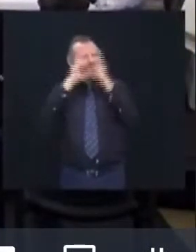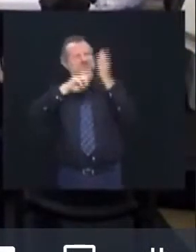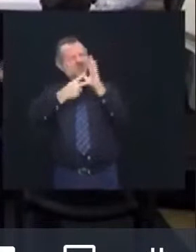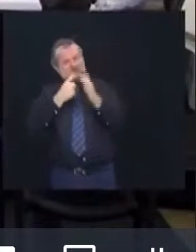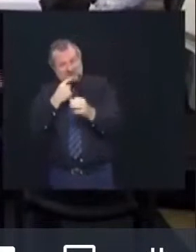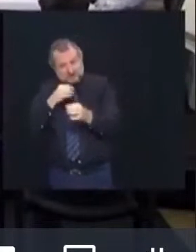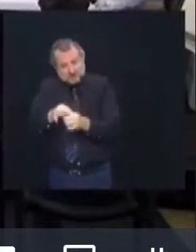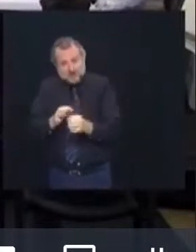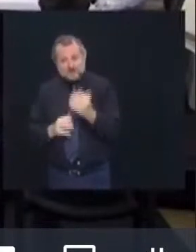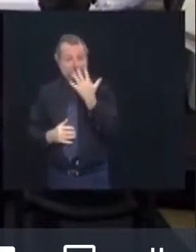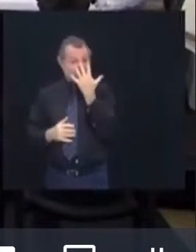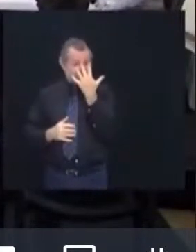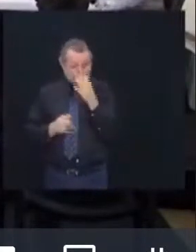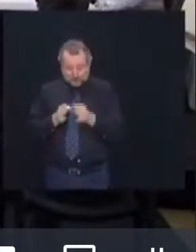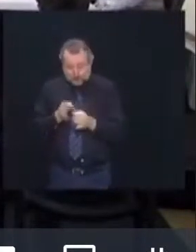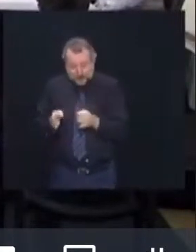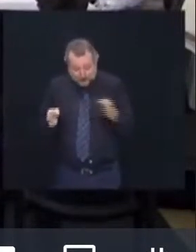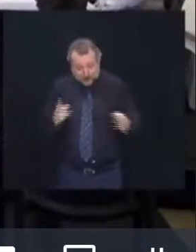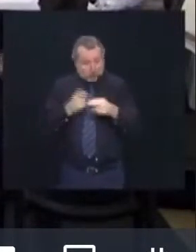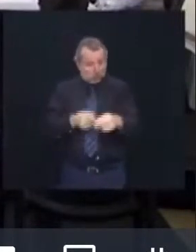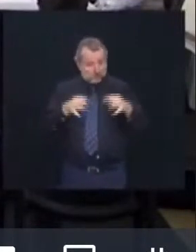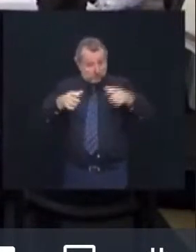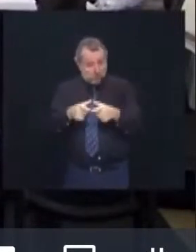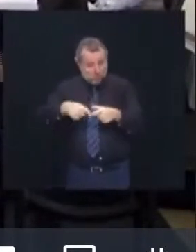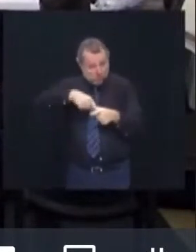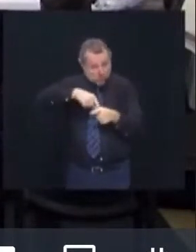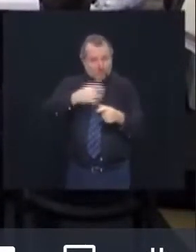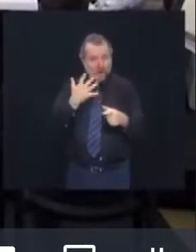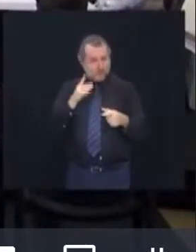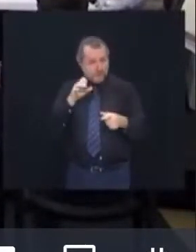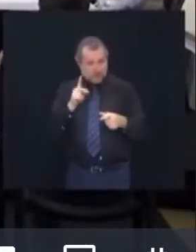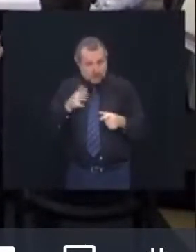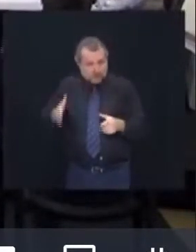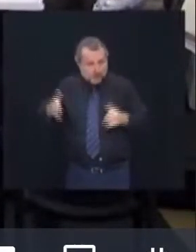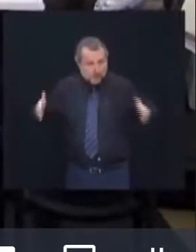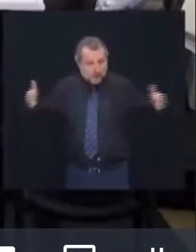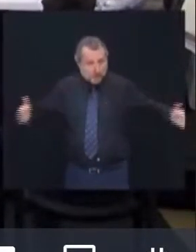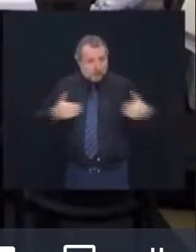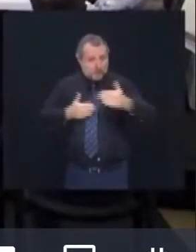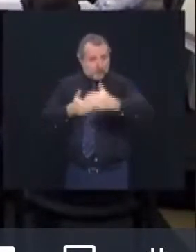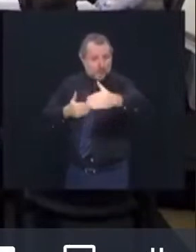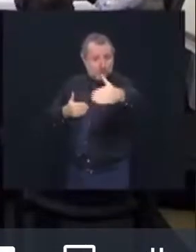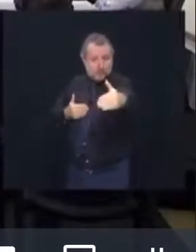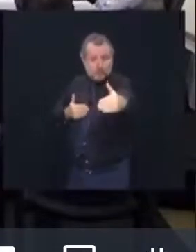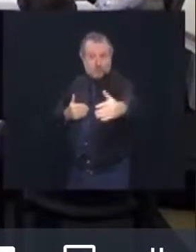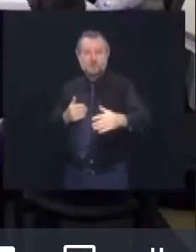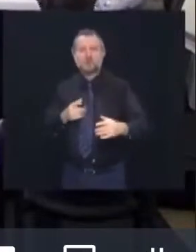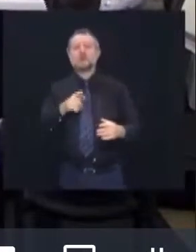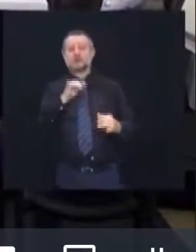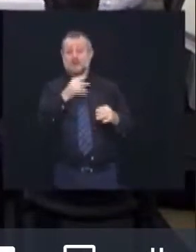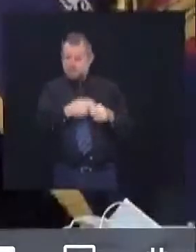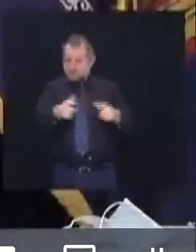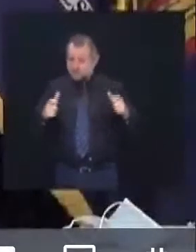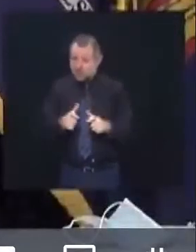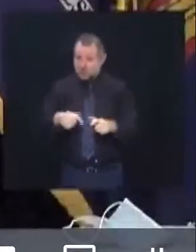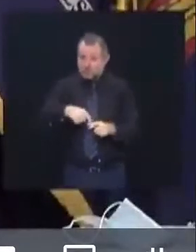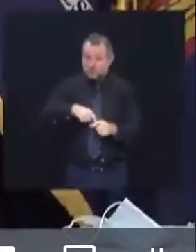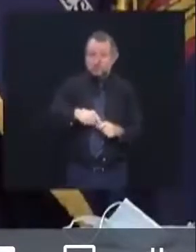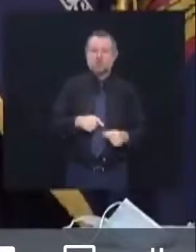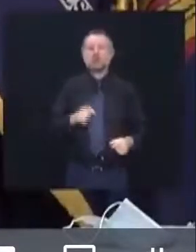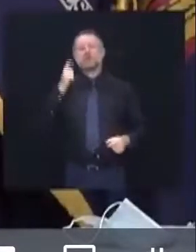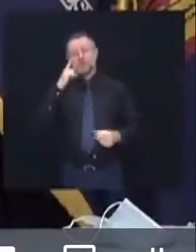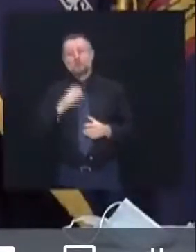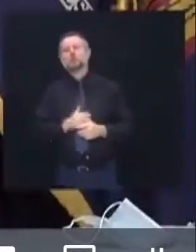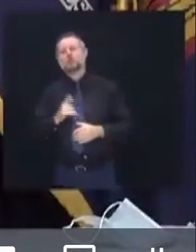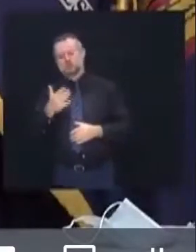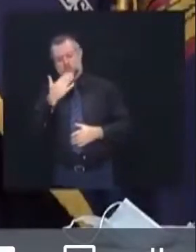blocks? It's not a zip code anymore. It's a block or a couple of blocks. How small does it get? It gets, that's a